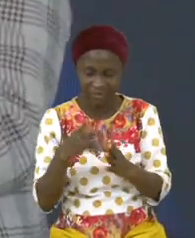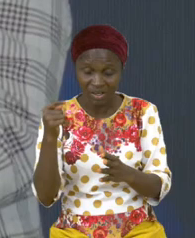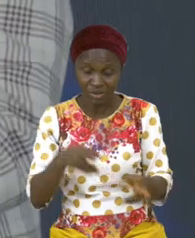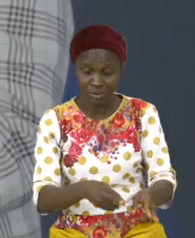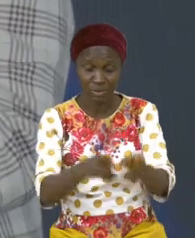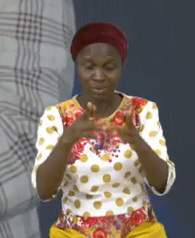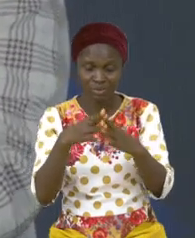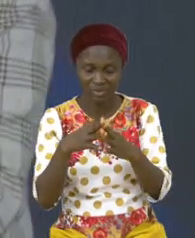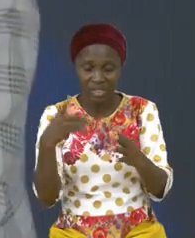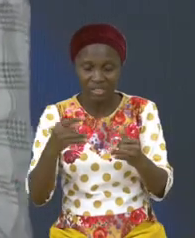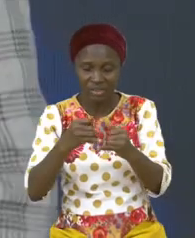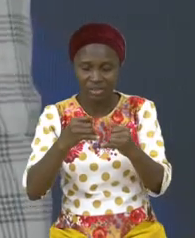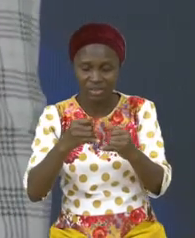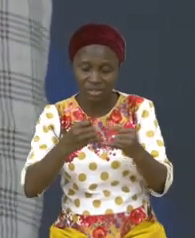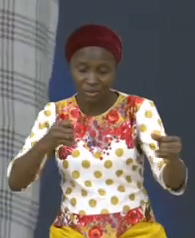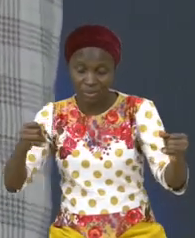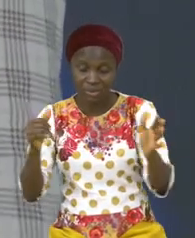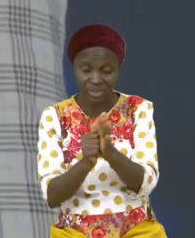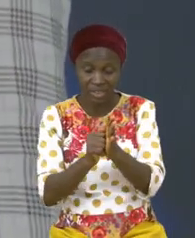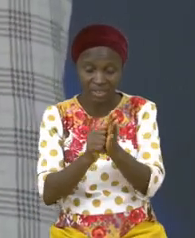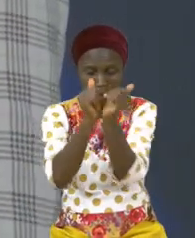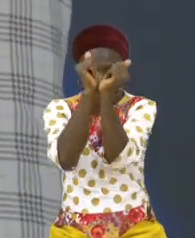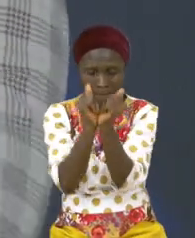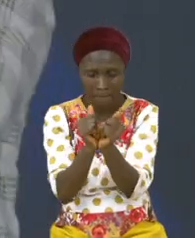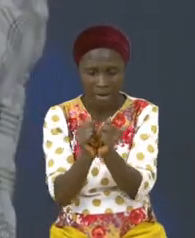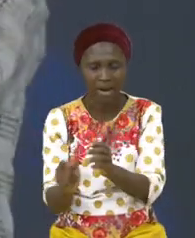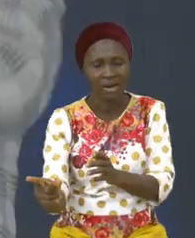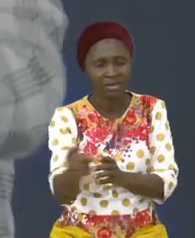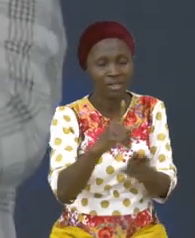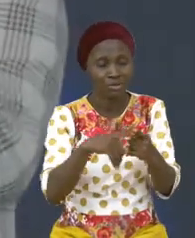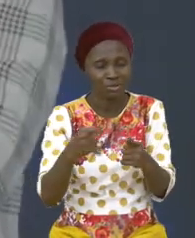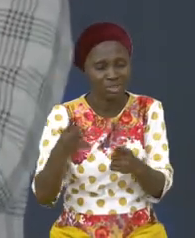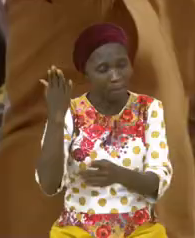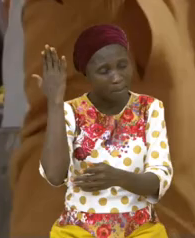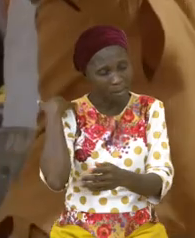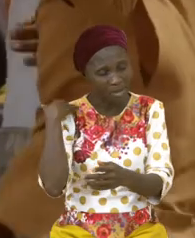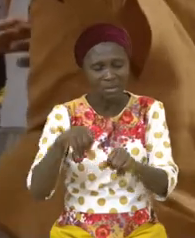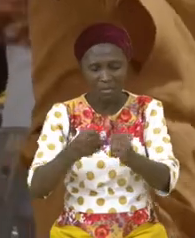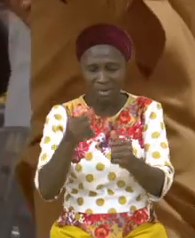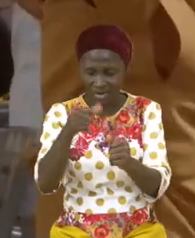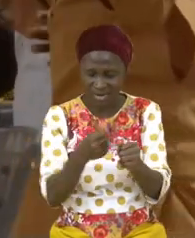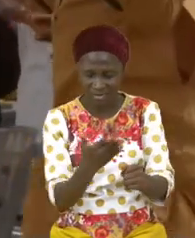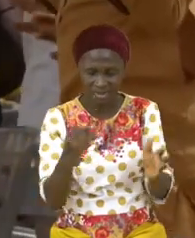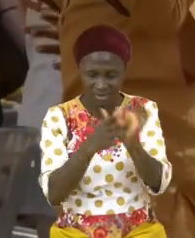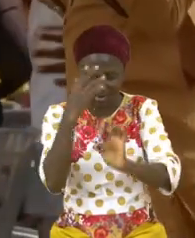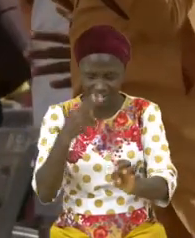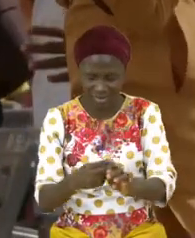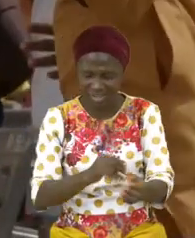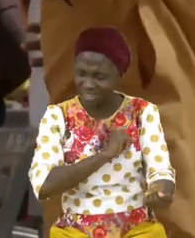rope that bound them to the past, break everything.